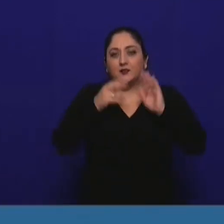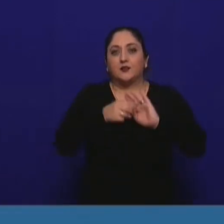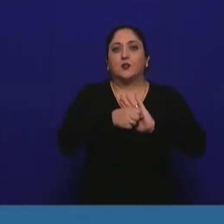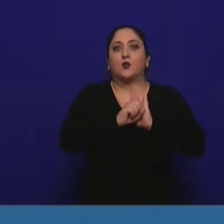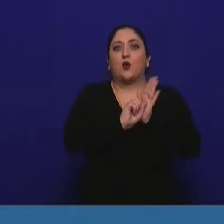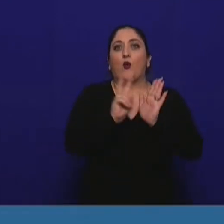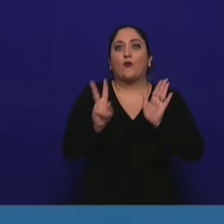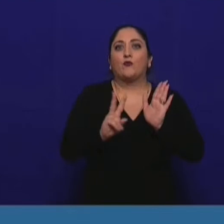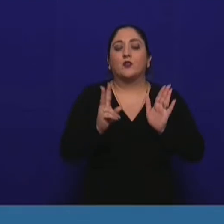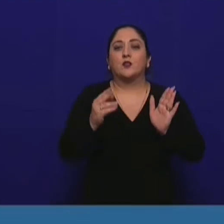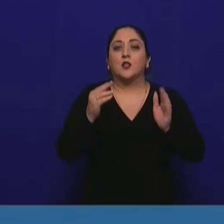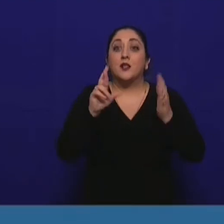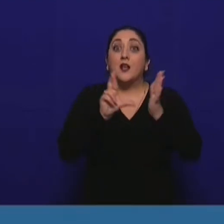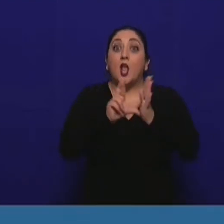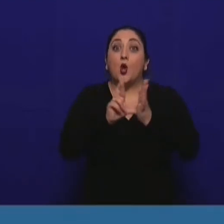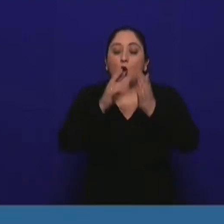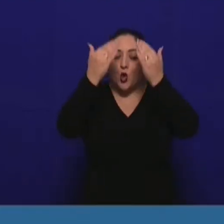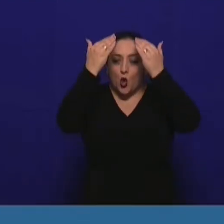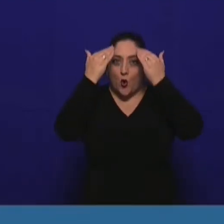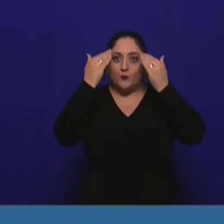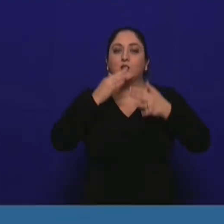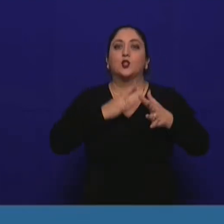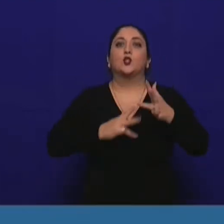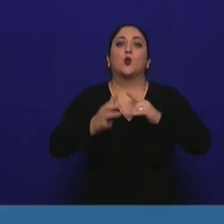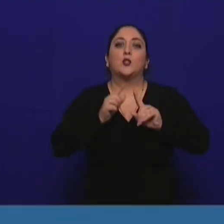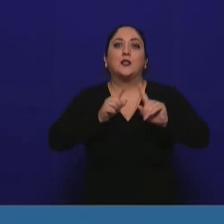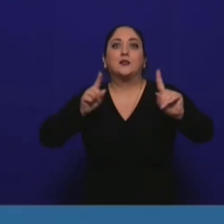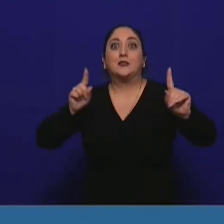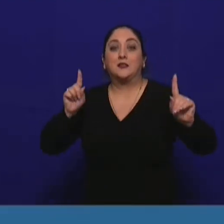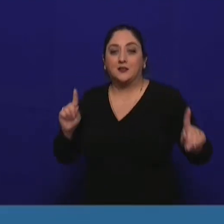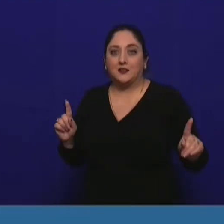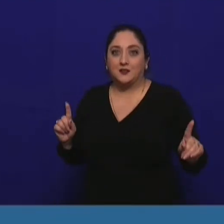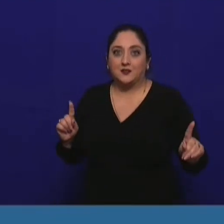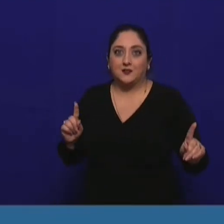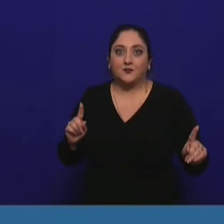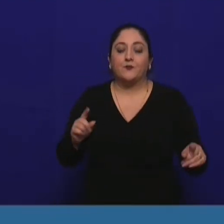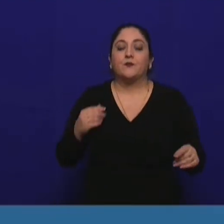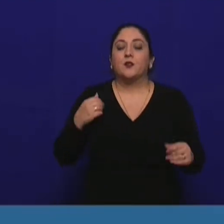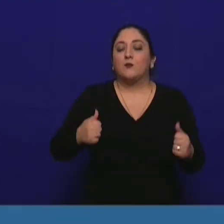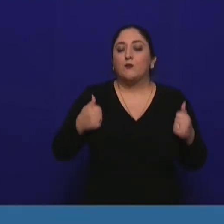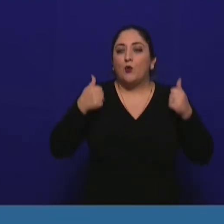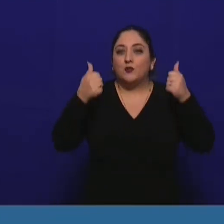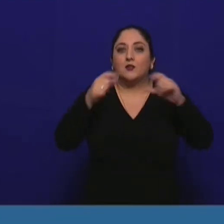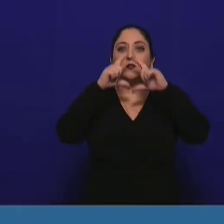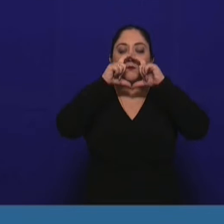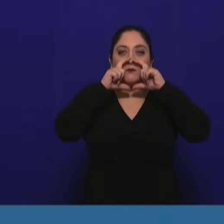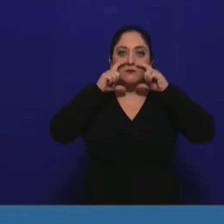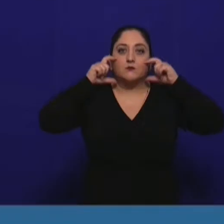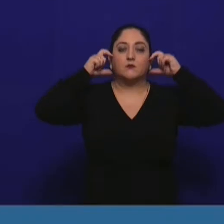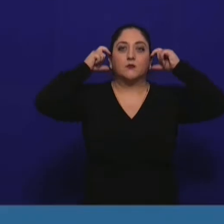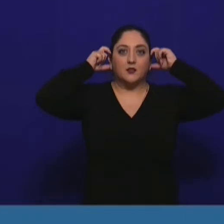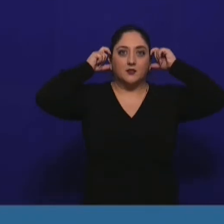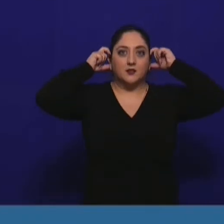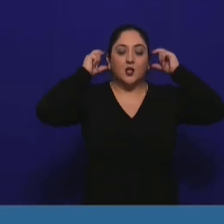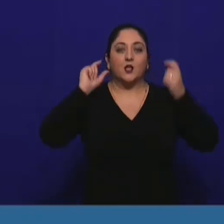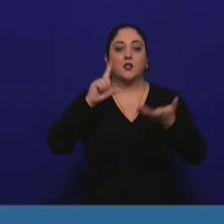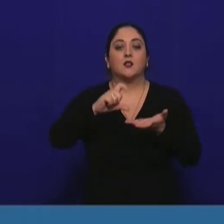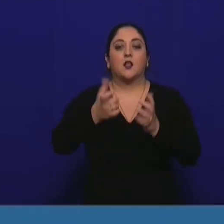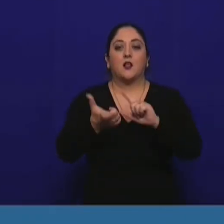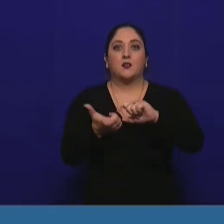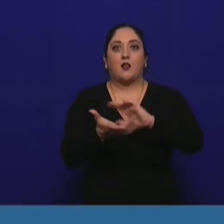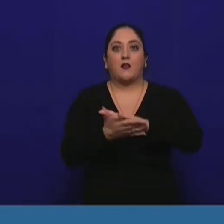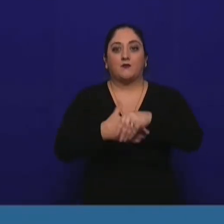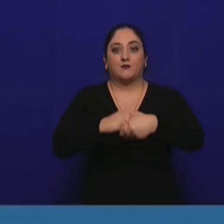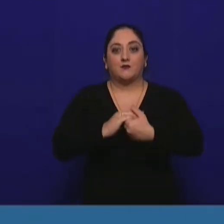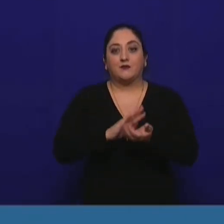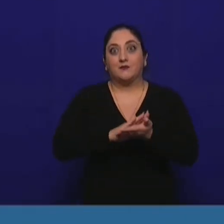dawk il-prekawzjoni kollha ta' social distancing, importanti l-użu tal-face masks u anka il-hand hygiene huwa